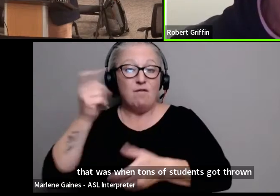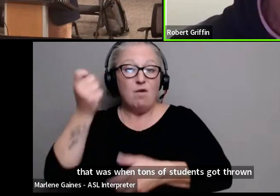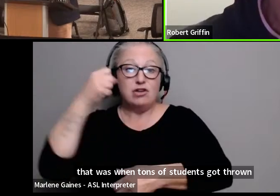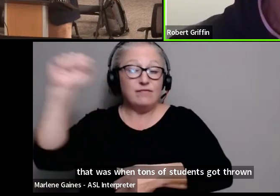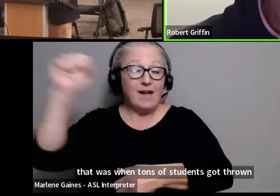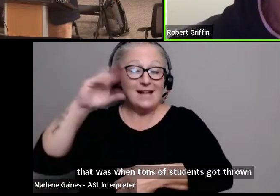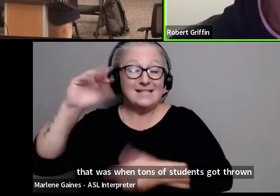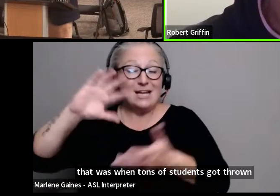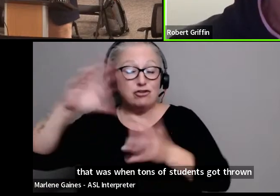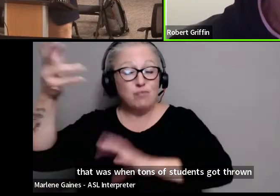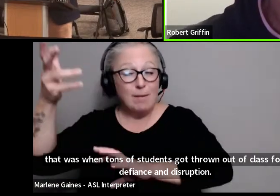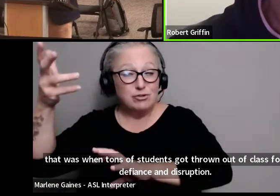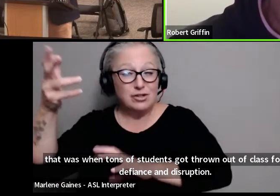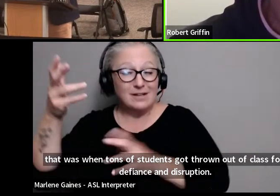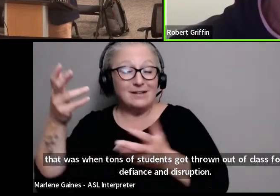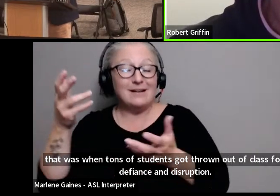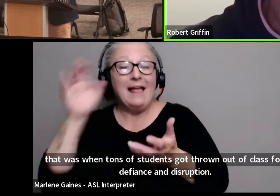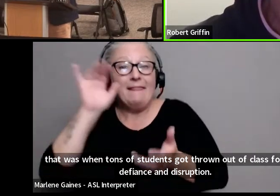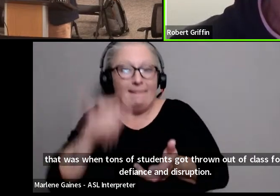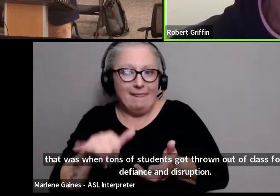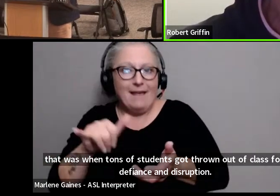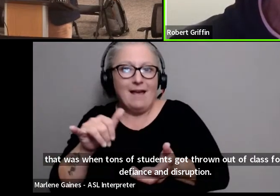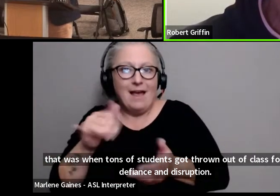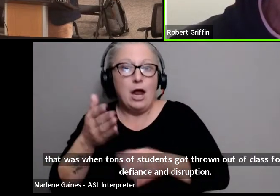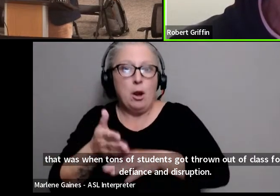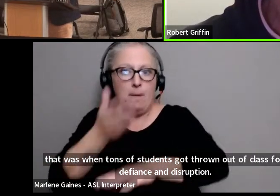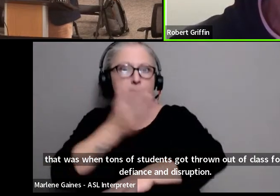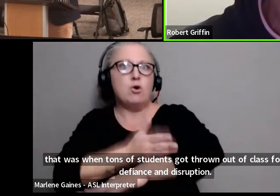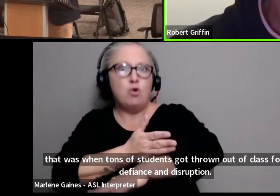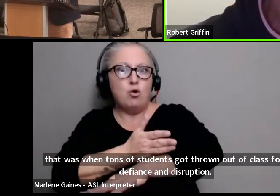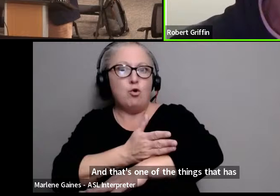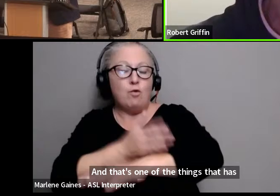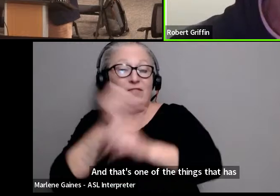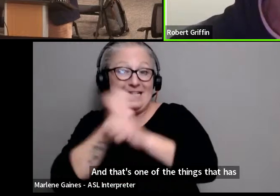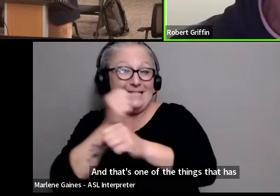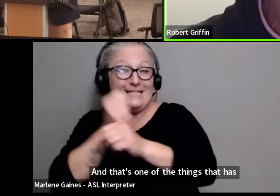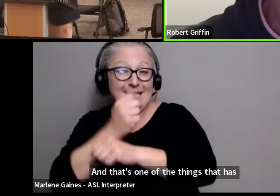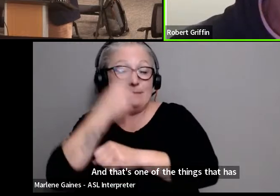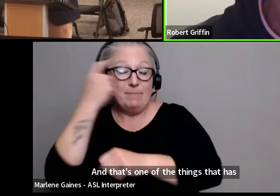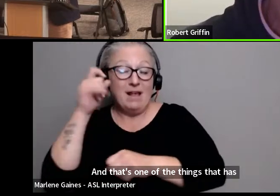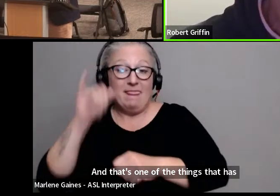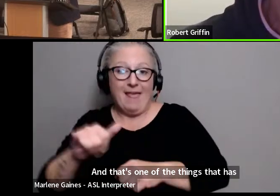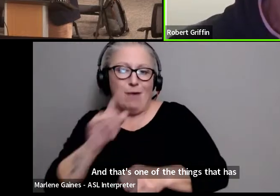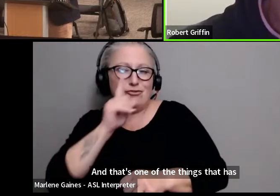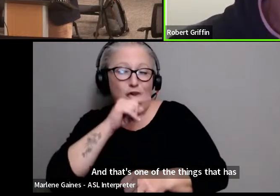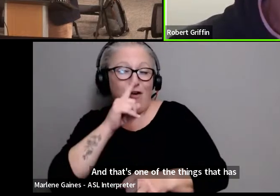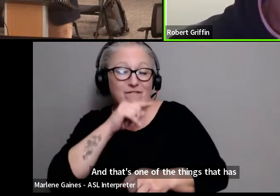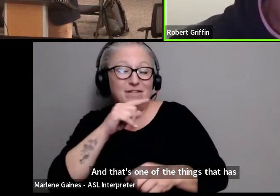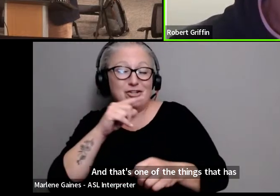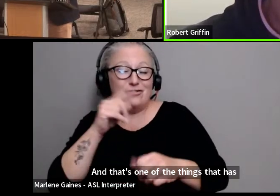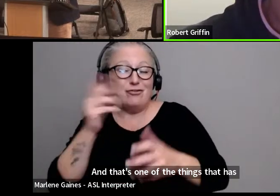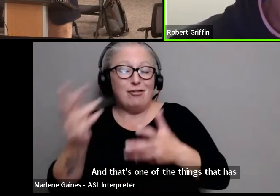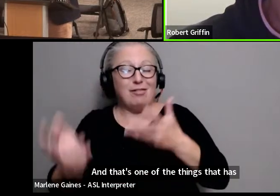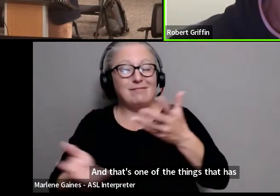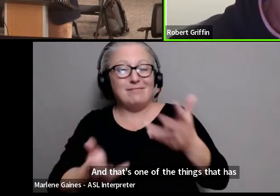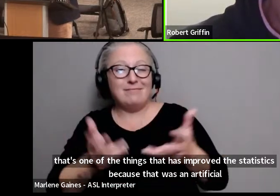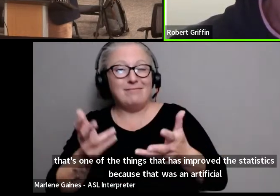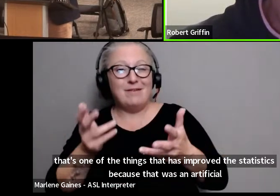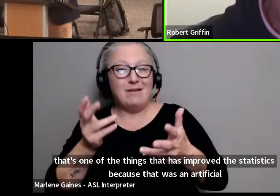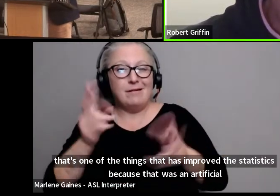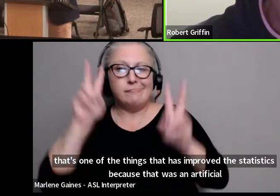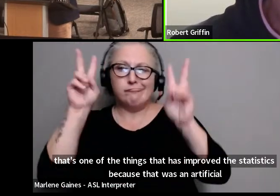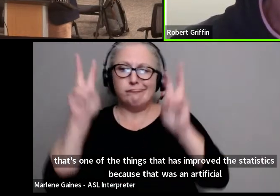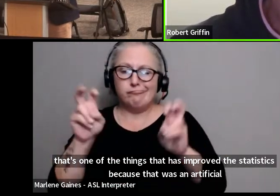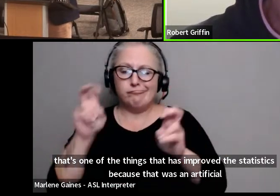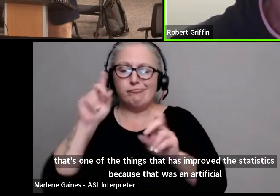disruption. And that's one of the things that has improved the statistics, because that was an artificial kind of go to jail